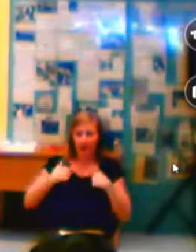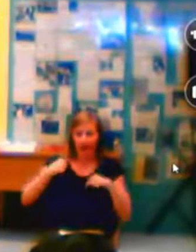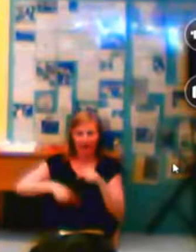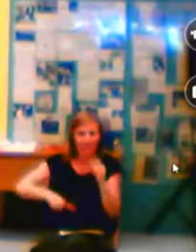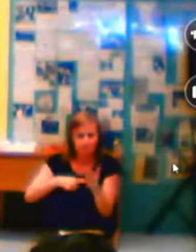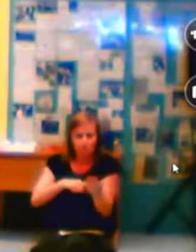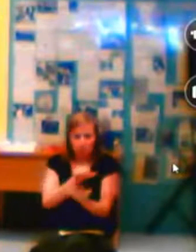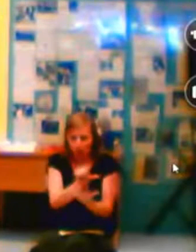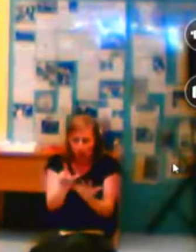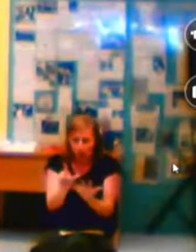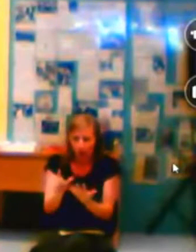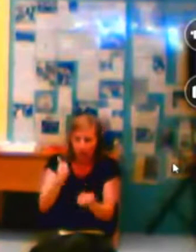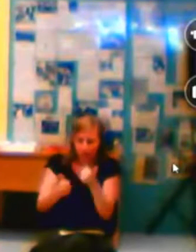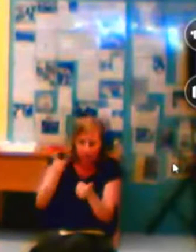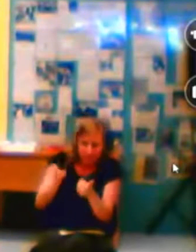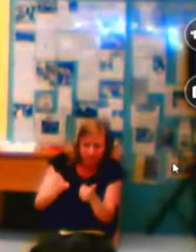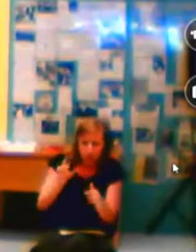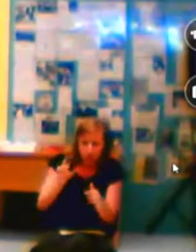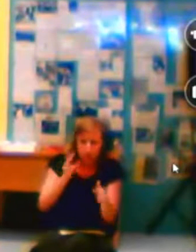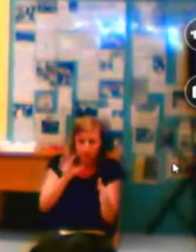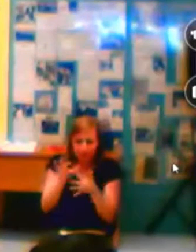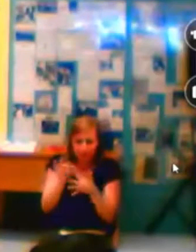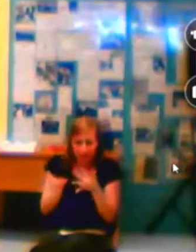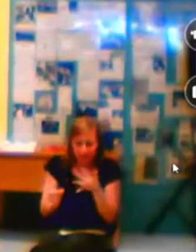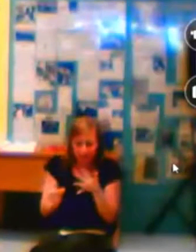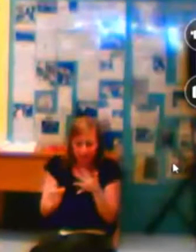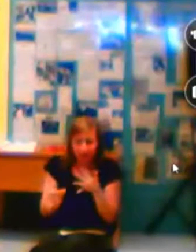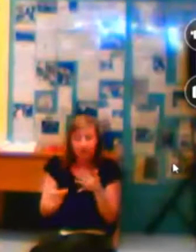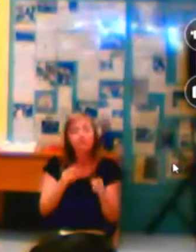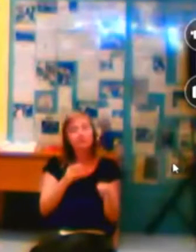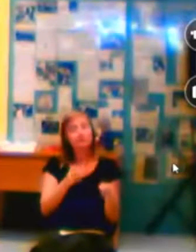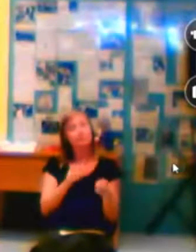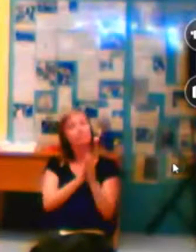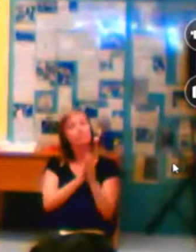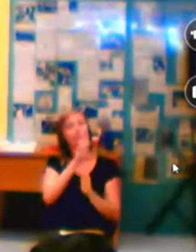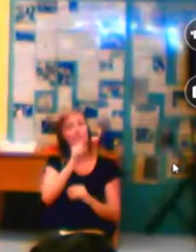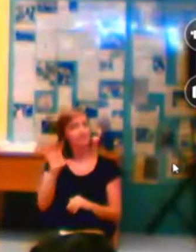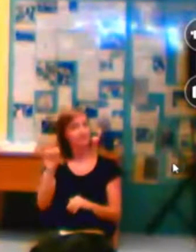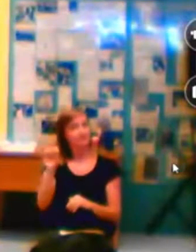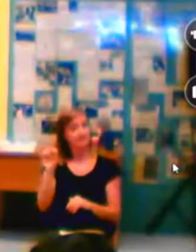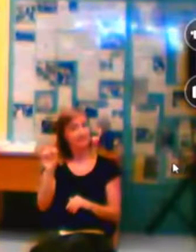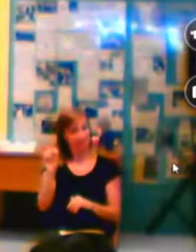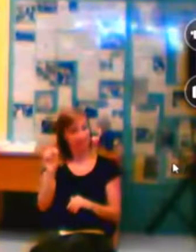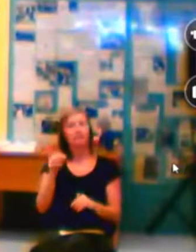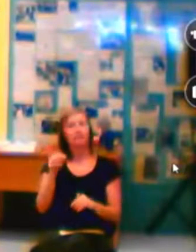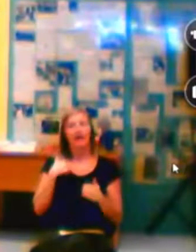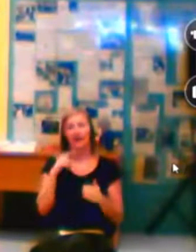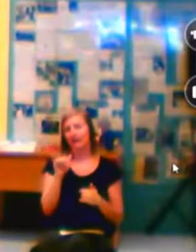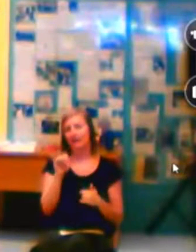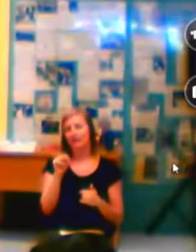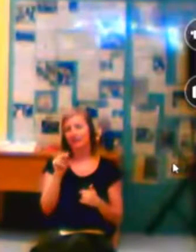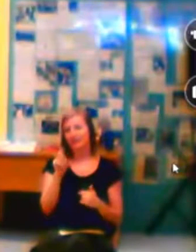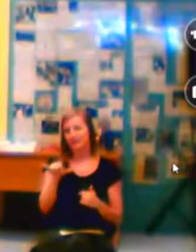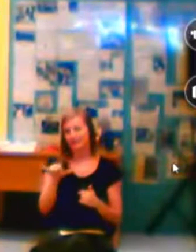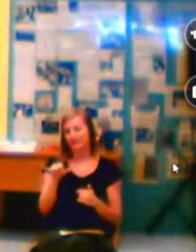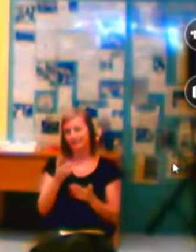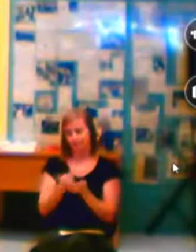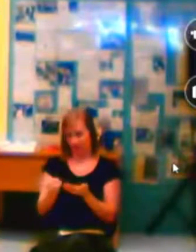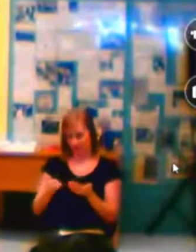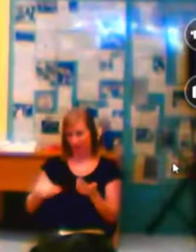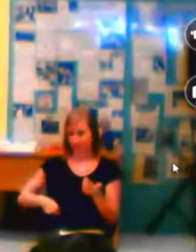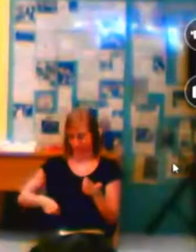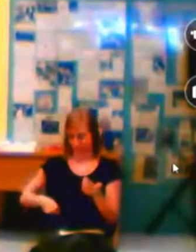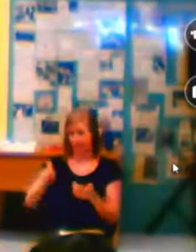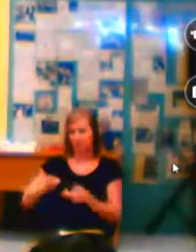would usually find that her diabetes was not in control. She would apologetically ask which of her medications were most important if she could